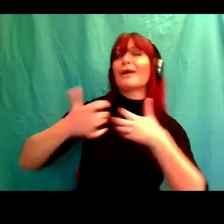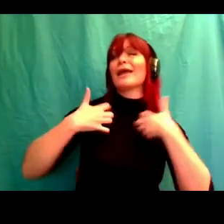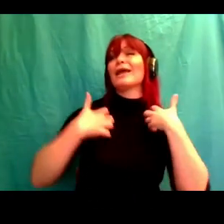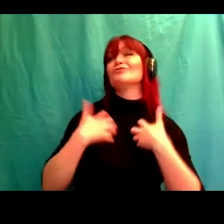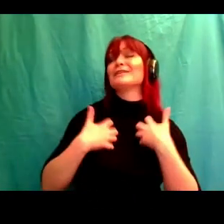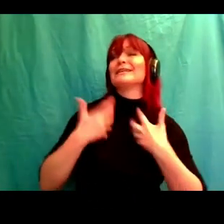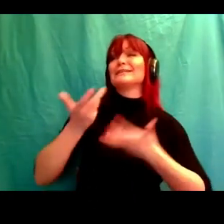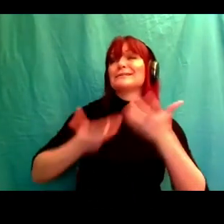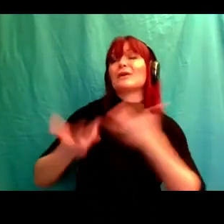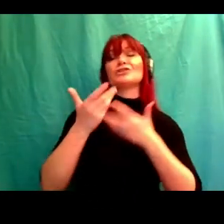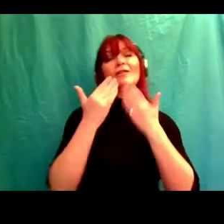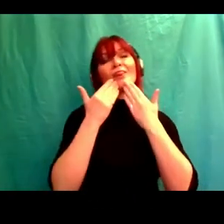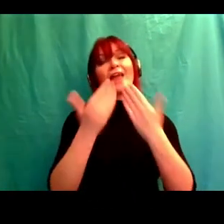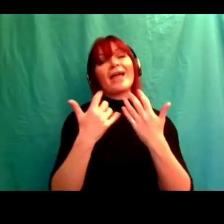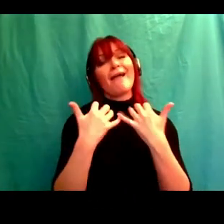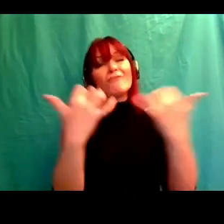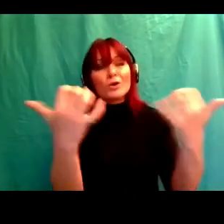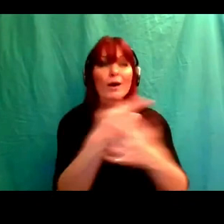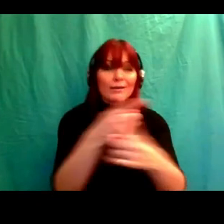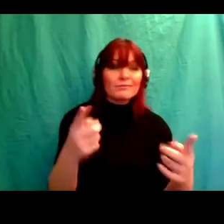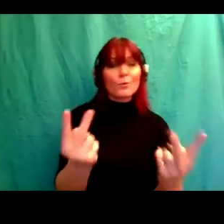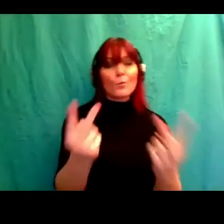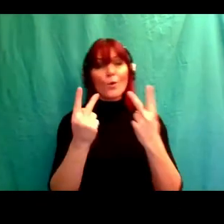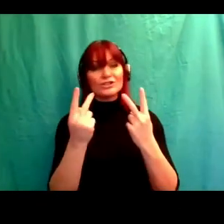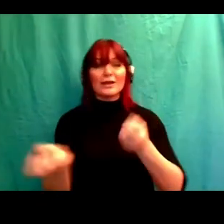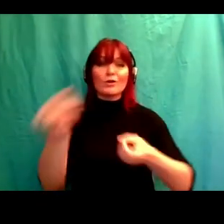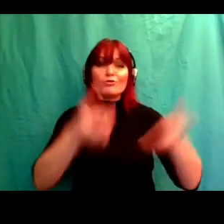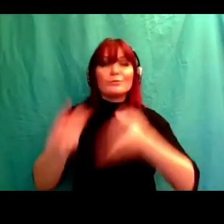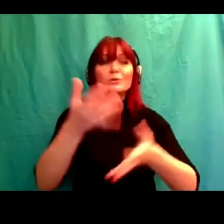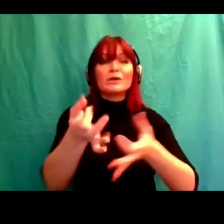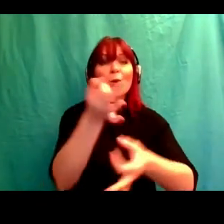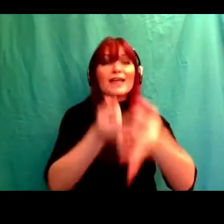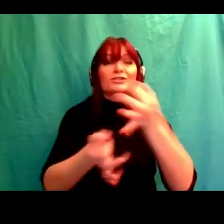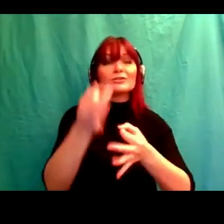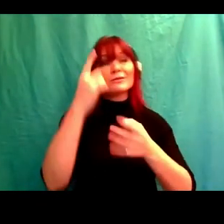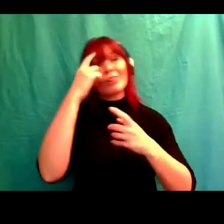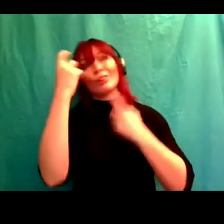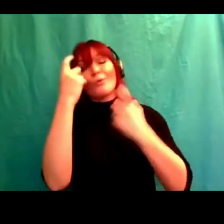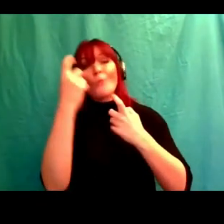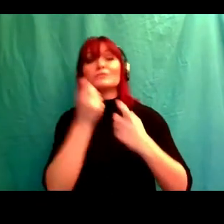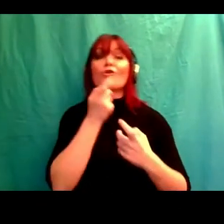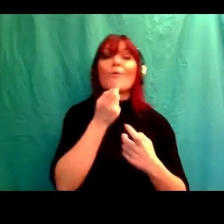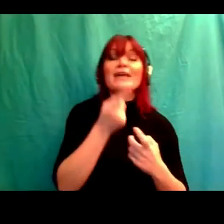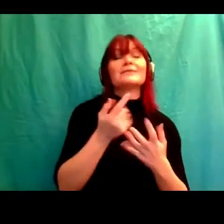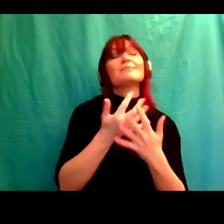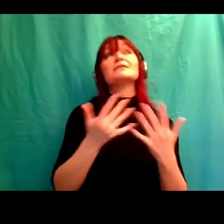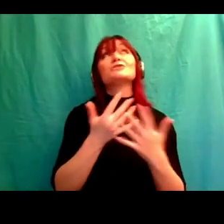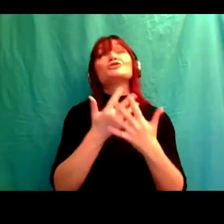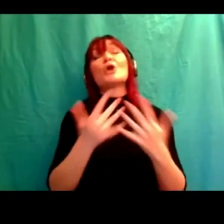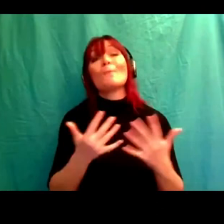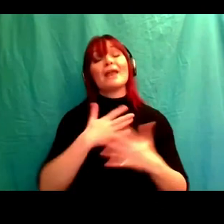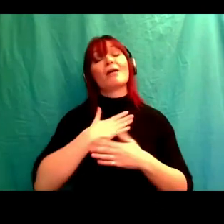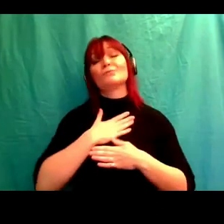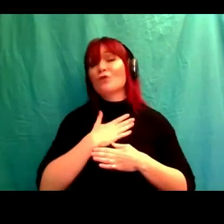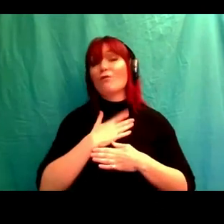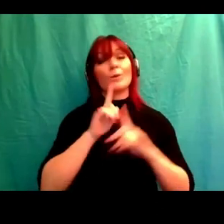thank everybody that's been watching and contributing your questions and thoughts and reflections. We've had so many that I really apologise we haven't been